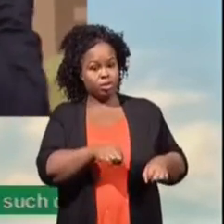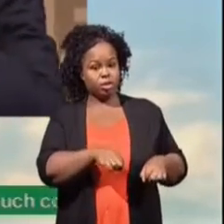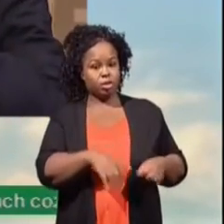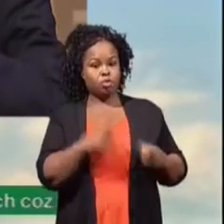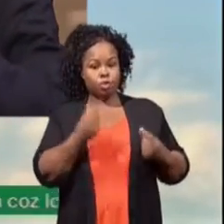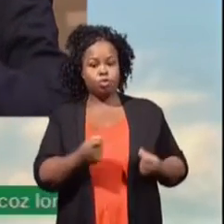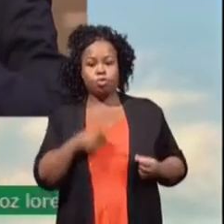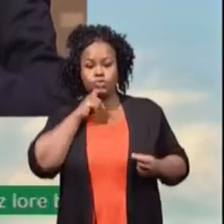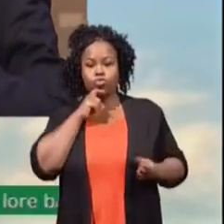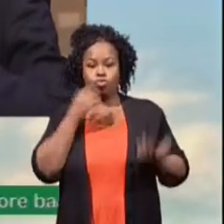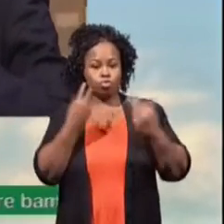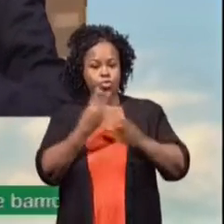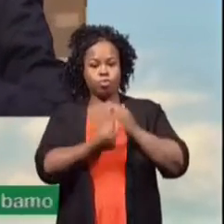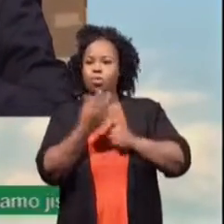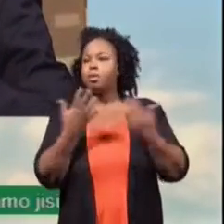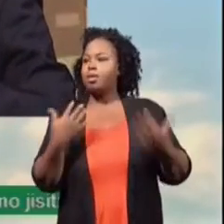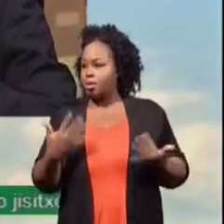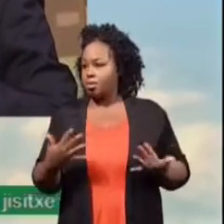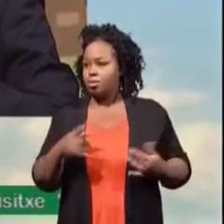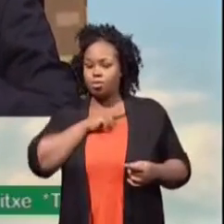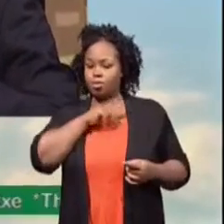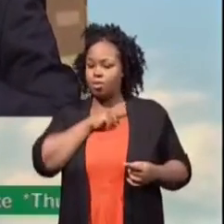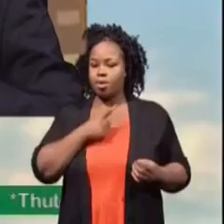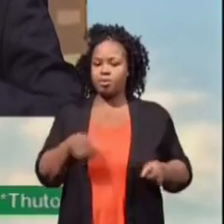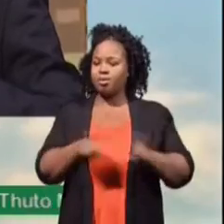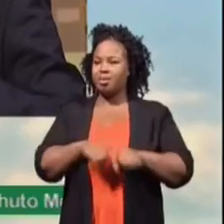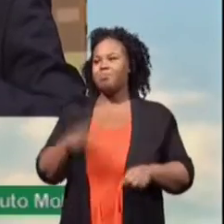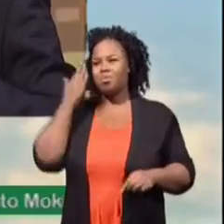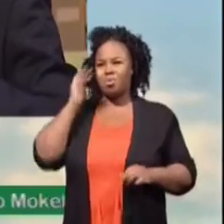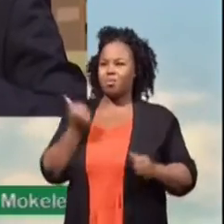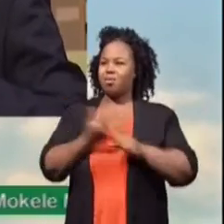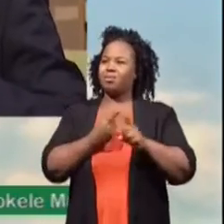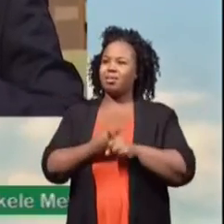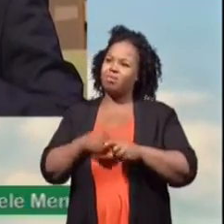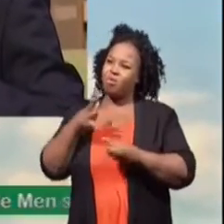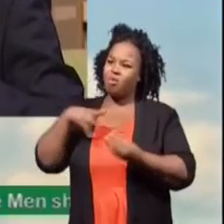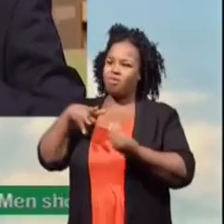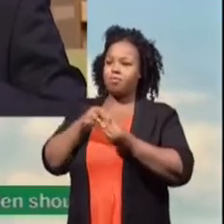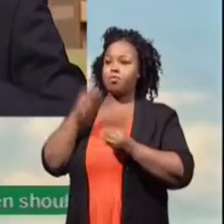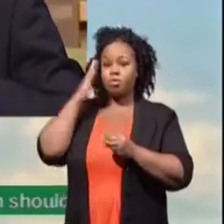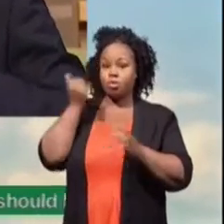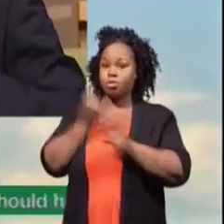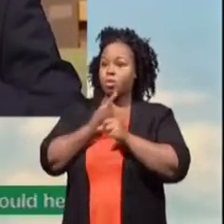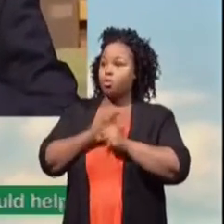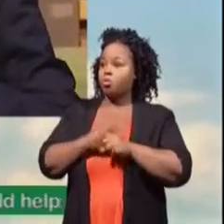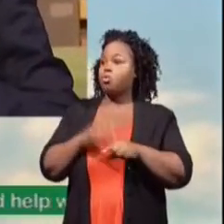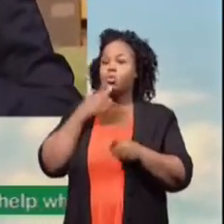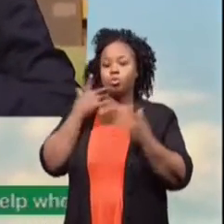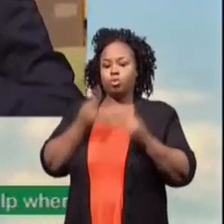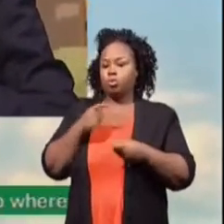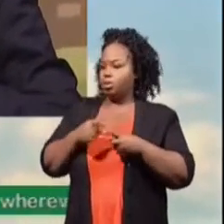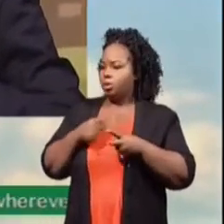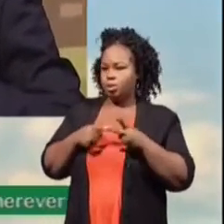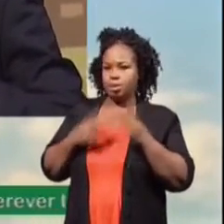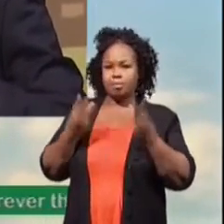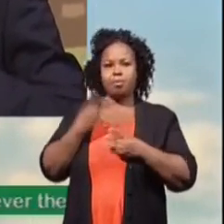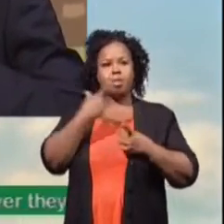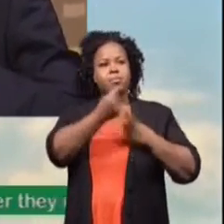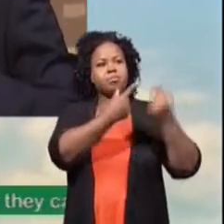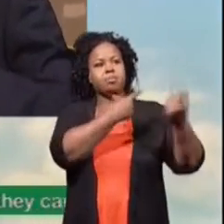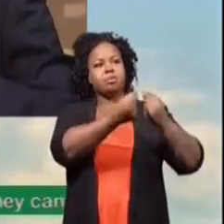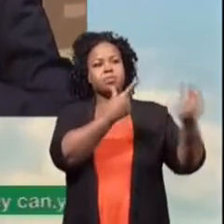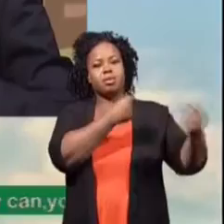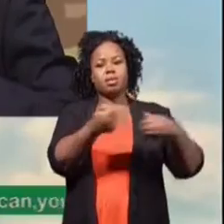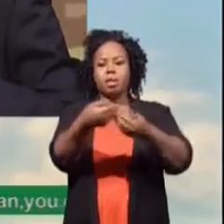re bona o tsetse o tsantsa ka matso a le mabe bra edimani kwa tsebahala in the whole family how na le msebetsi wa twa ha batho ba